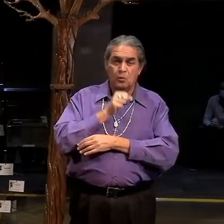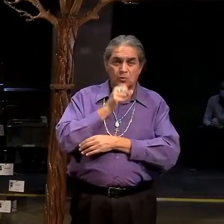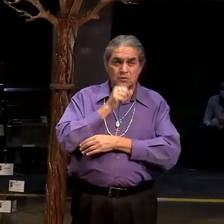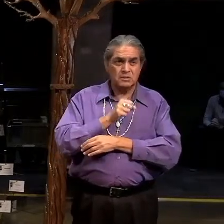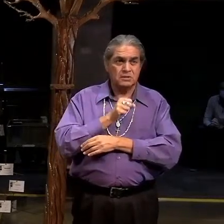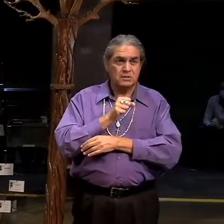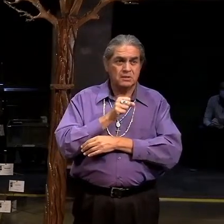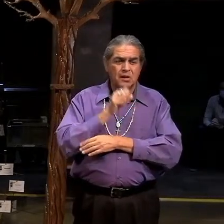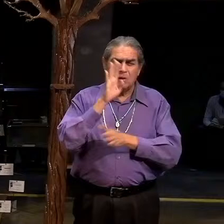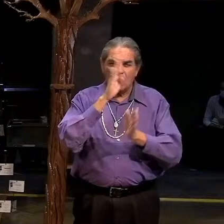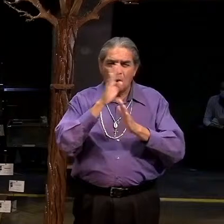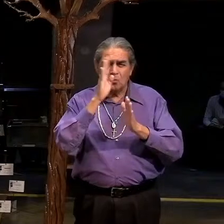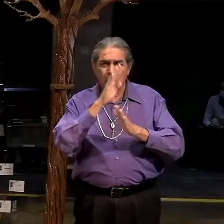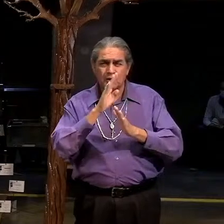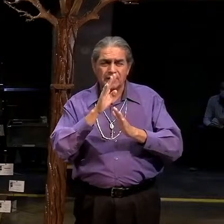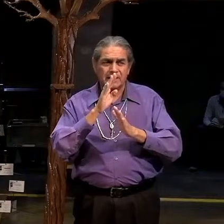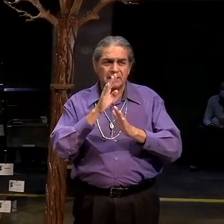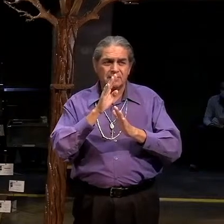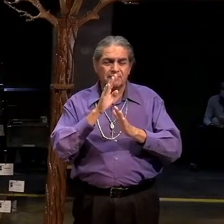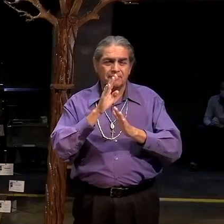are worried.